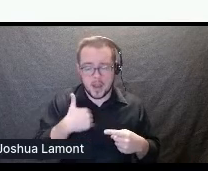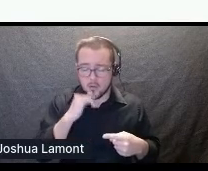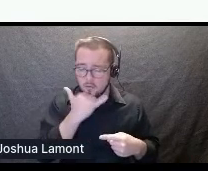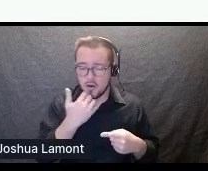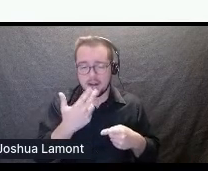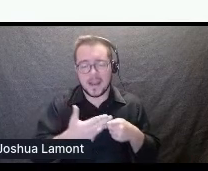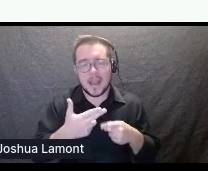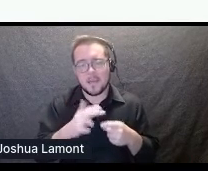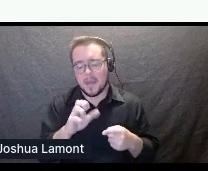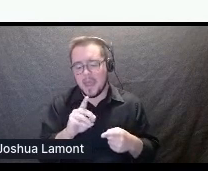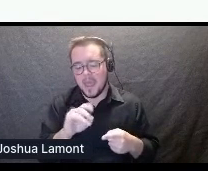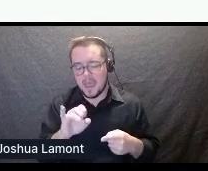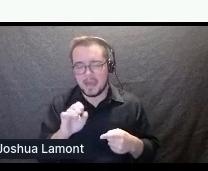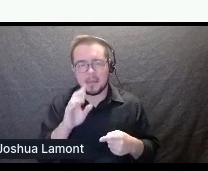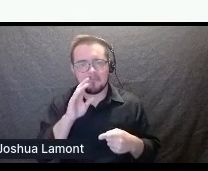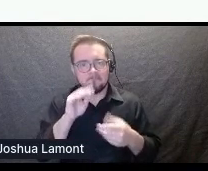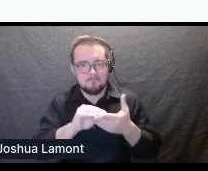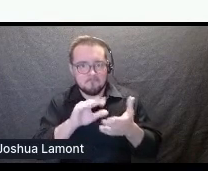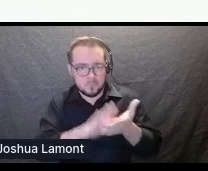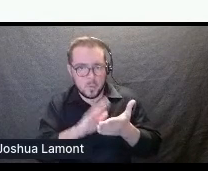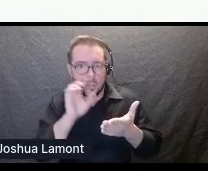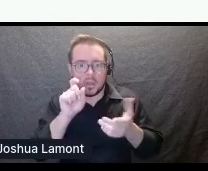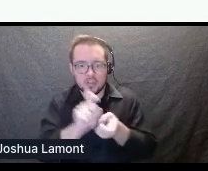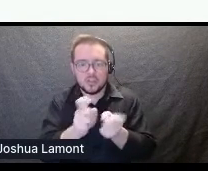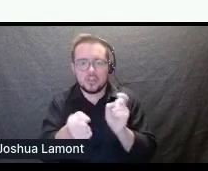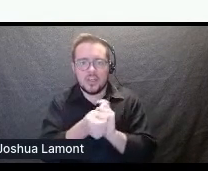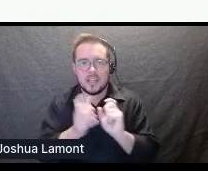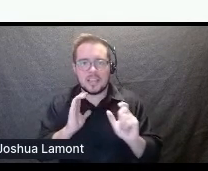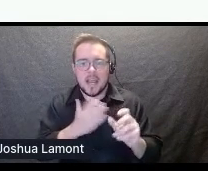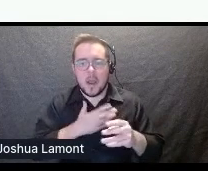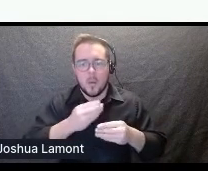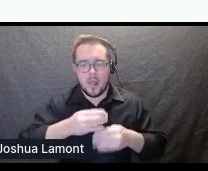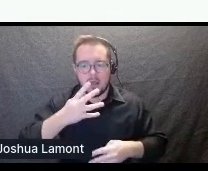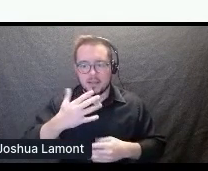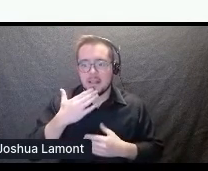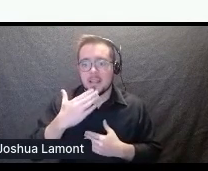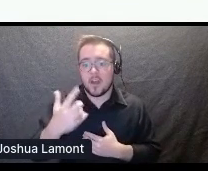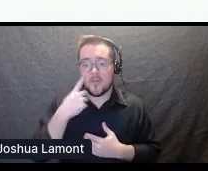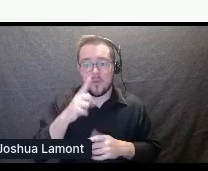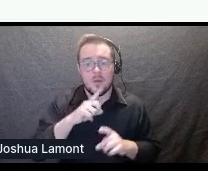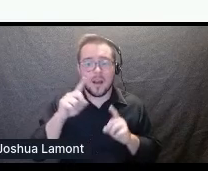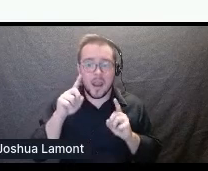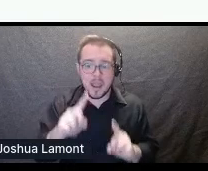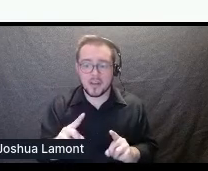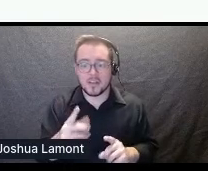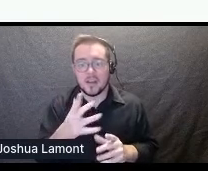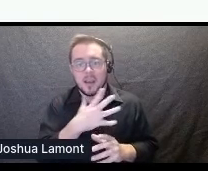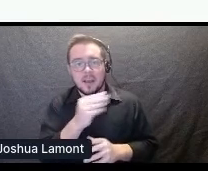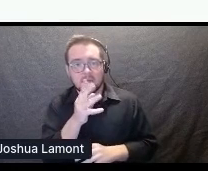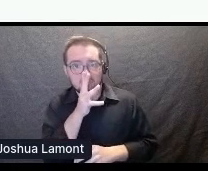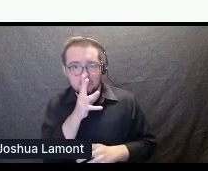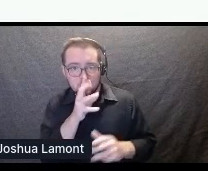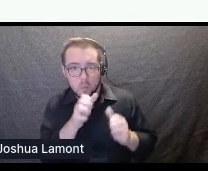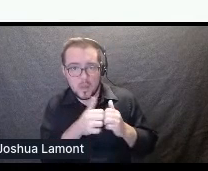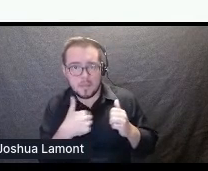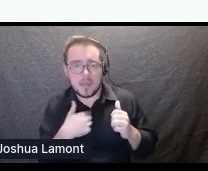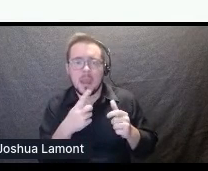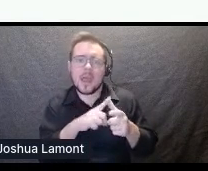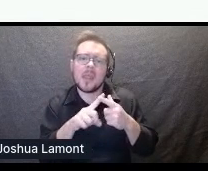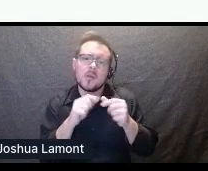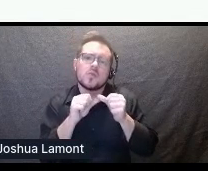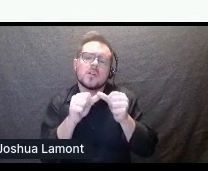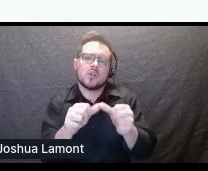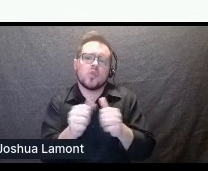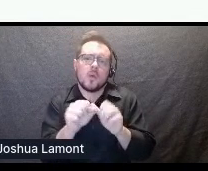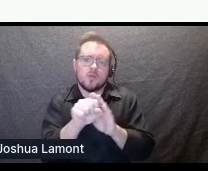I'm making a note so we can update our list from the public voter file. Thanks so much for picking up the phone and talking with me," and then you continue with the